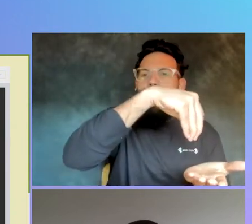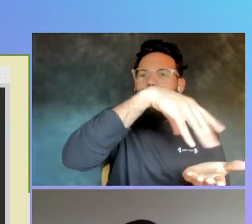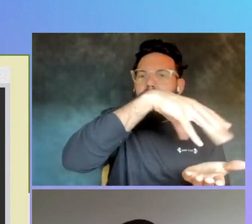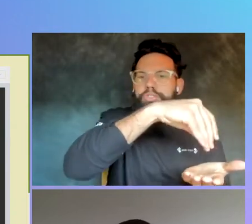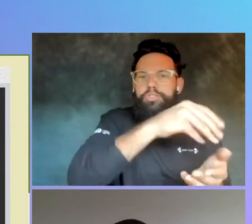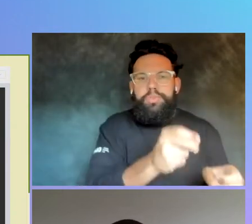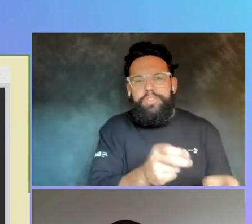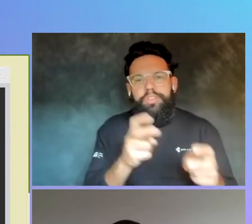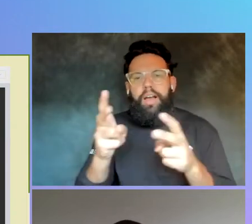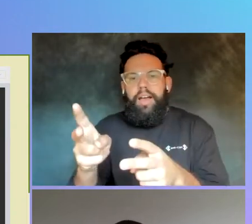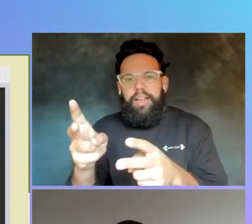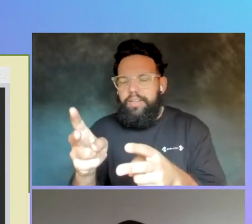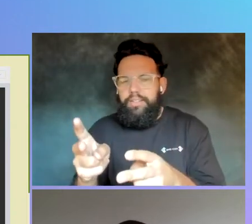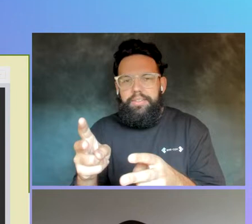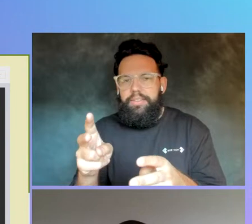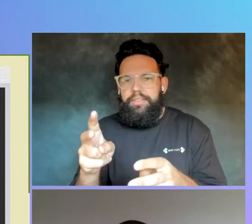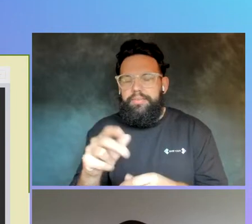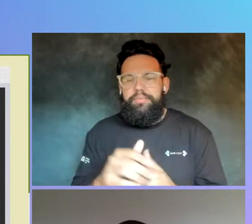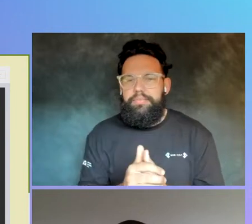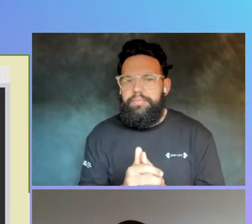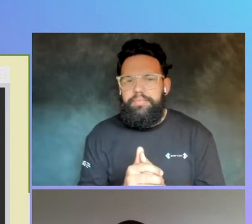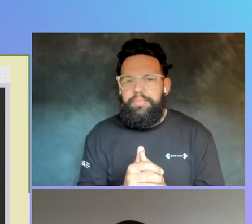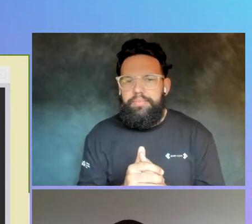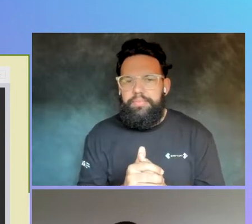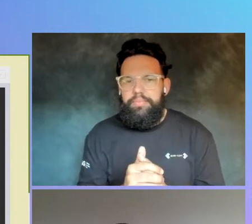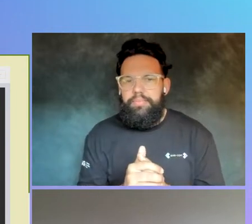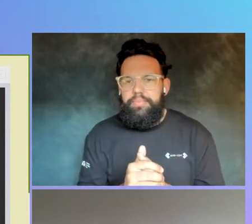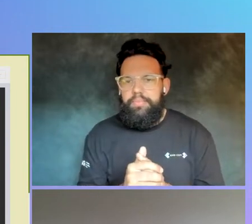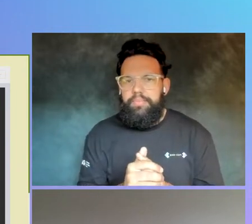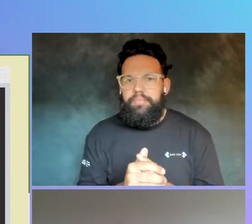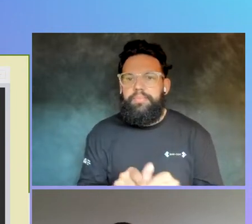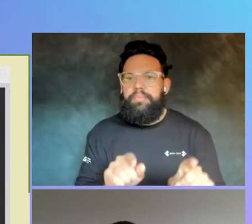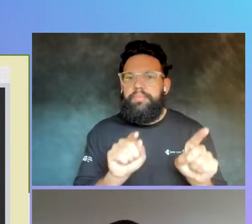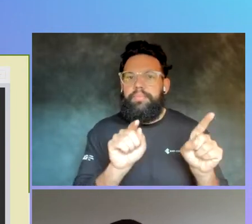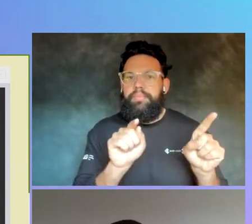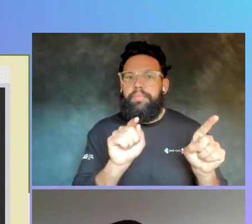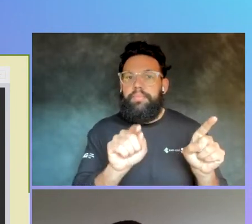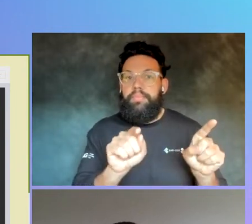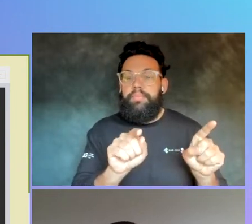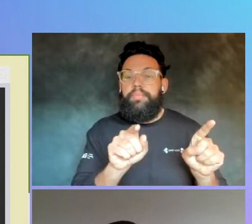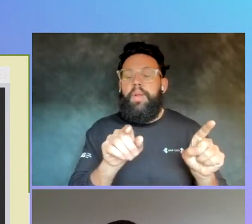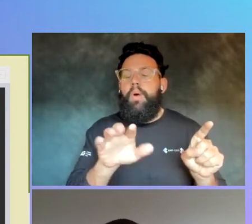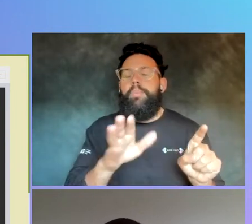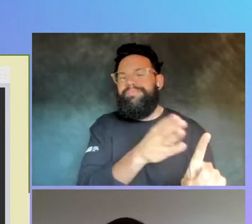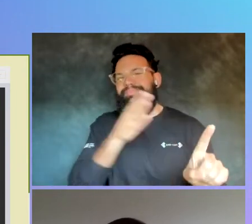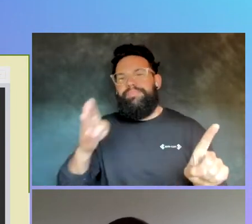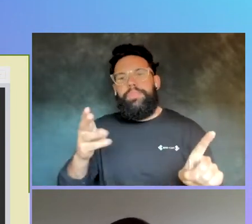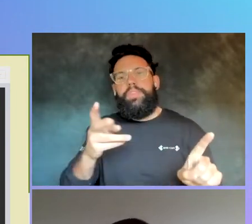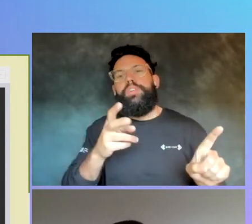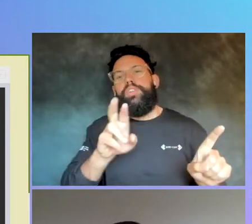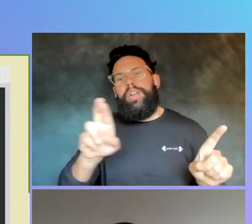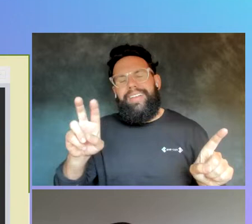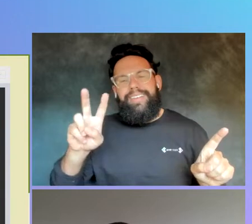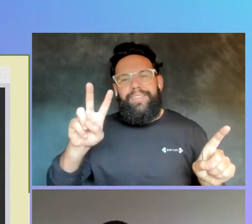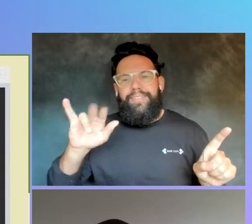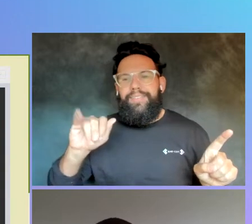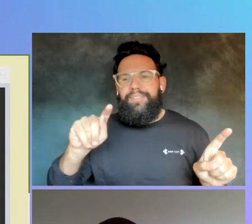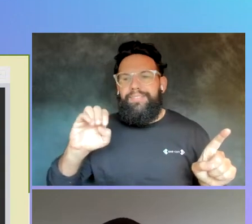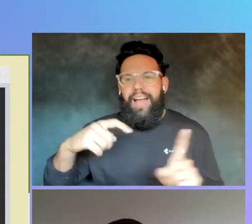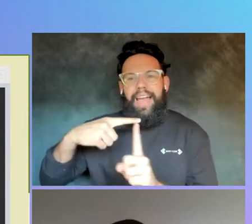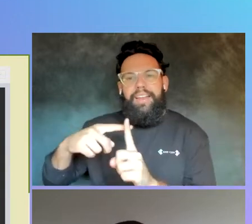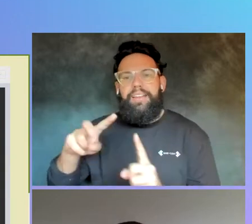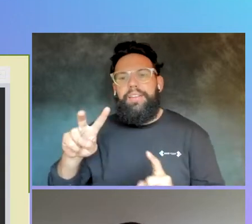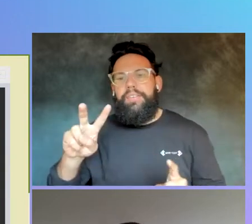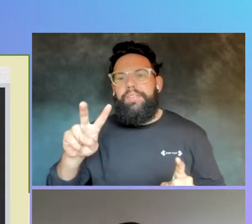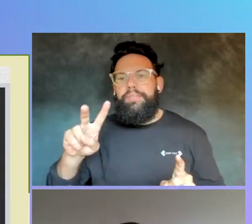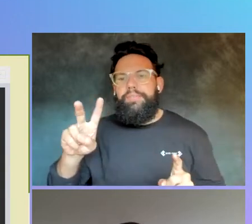web elements, and when you go through the event log to an earlier point in time, if you click on the